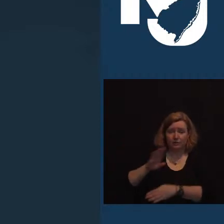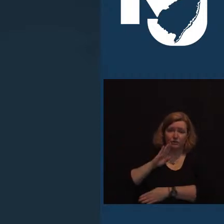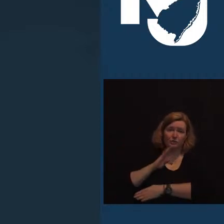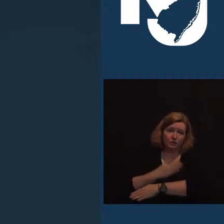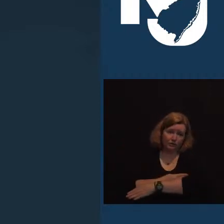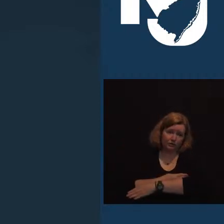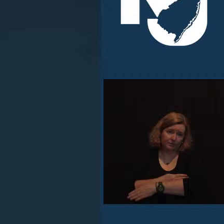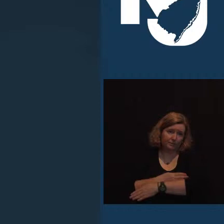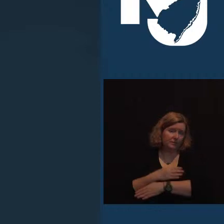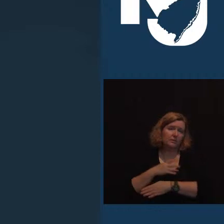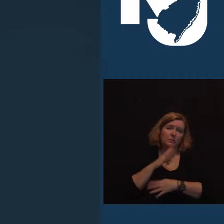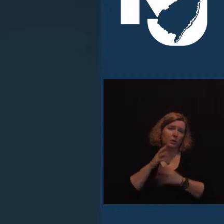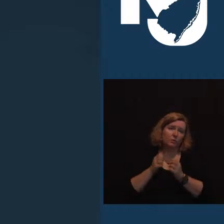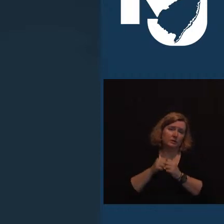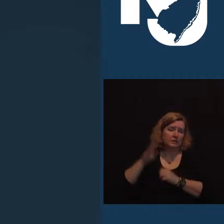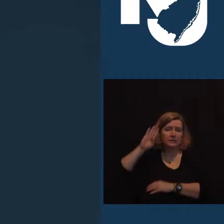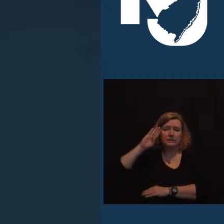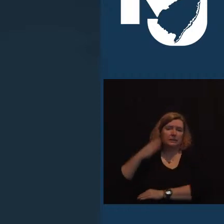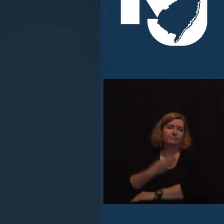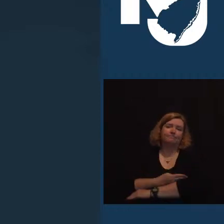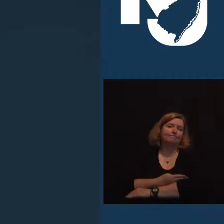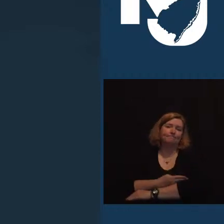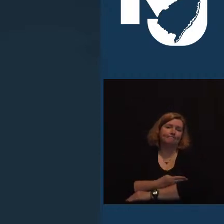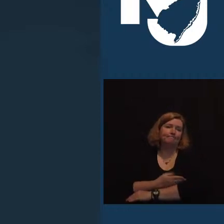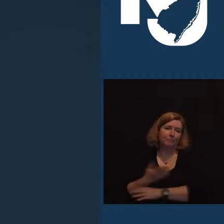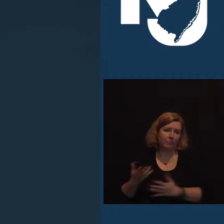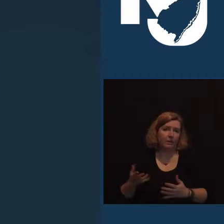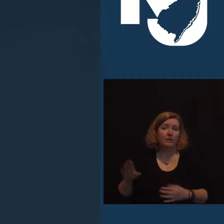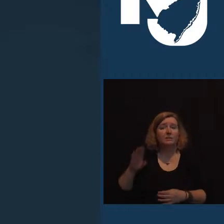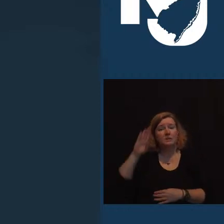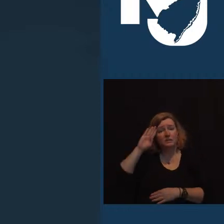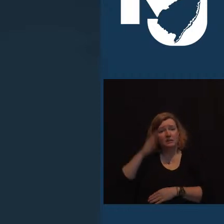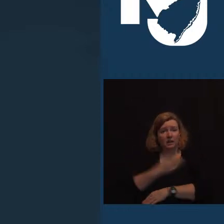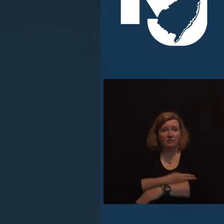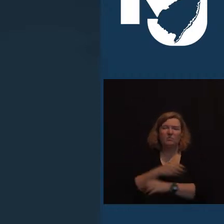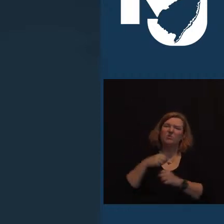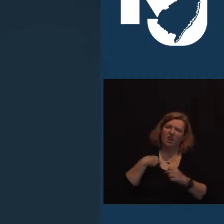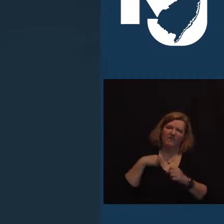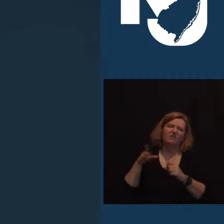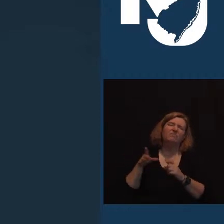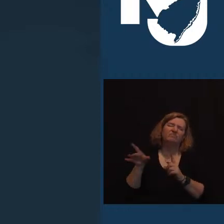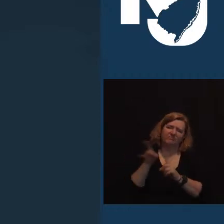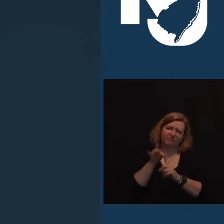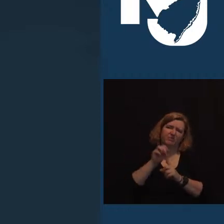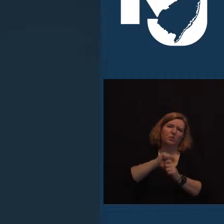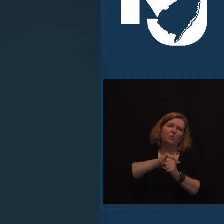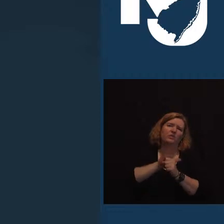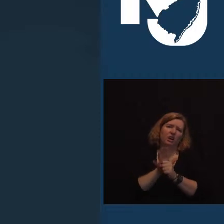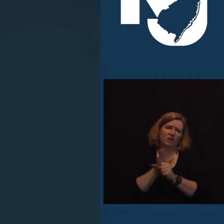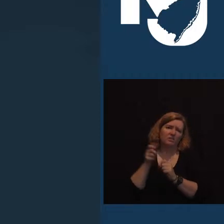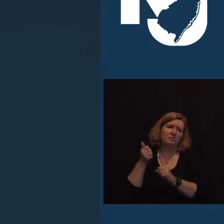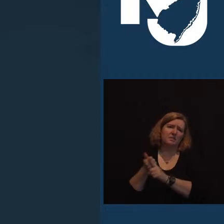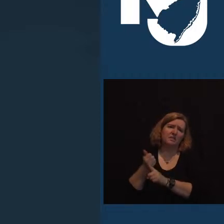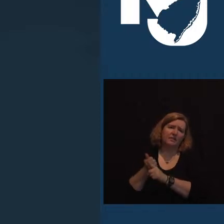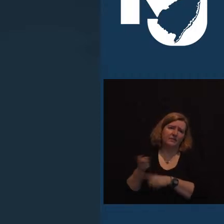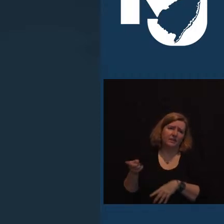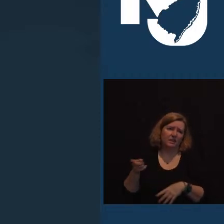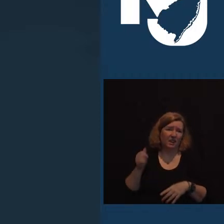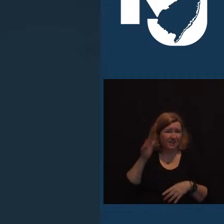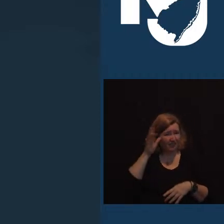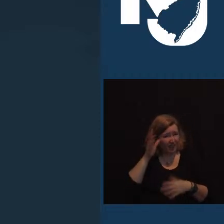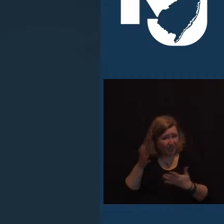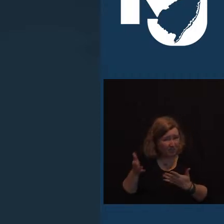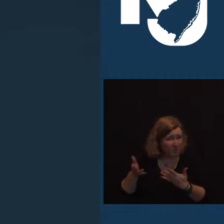Richie also had suffered from COVID, and I asked after him and how he was doing, and they said he is still, quote-unquote, dealing